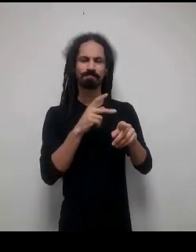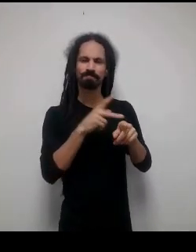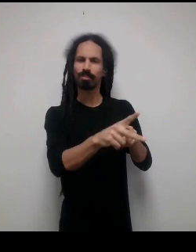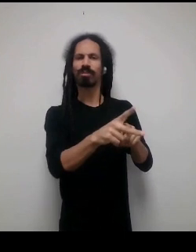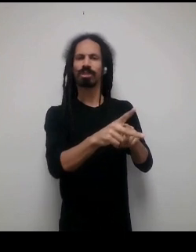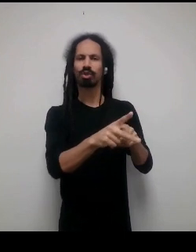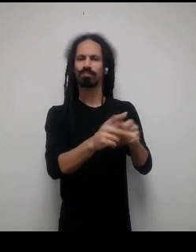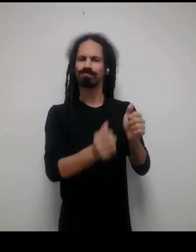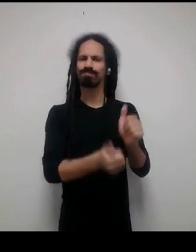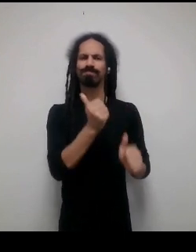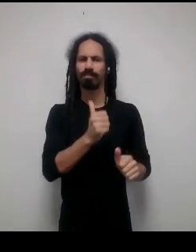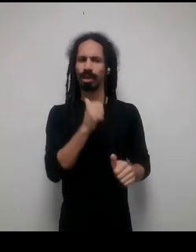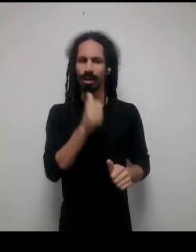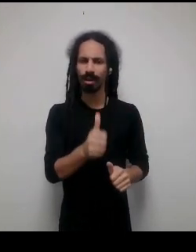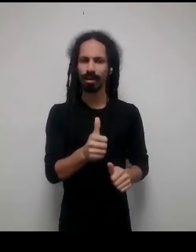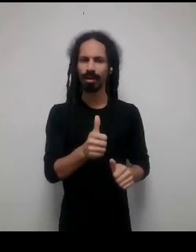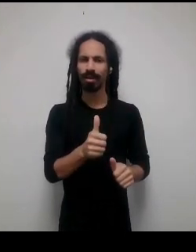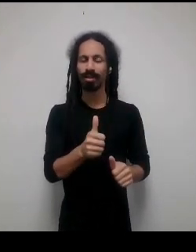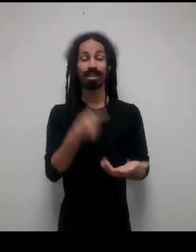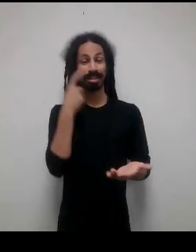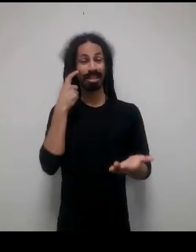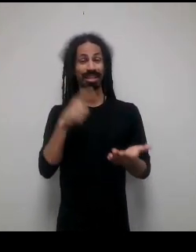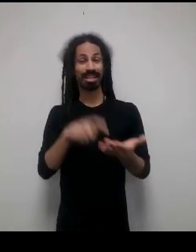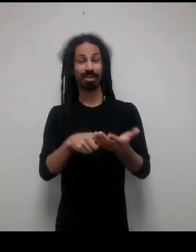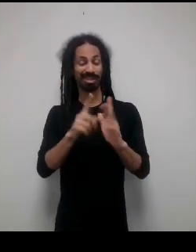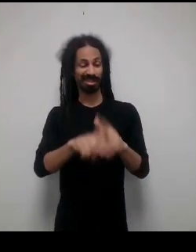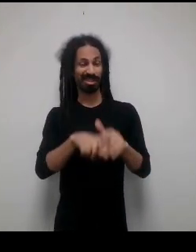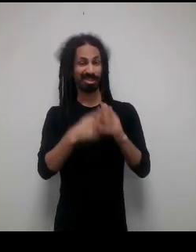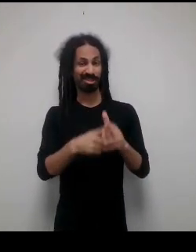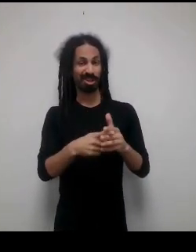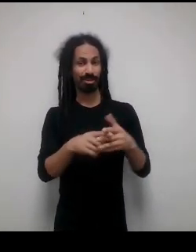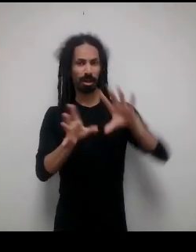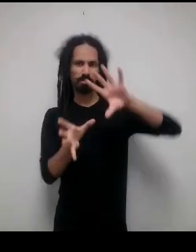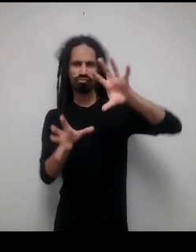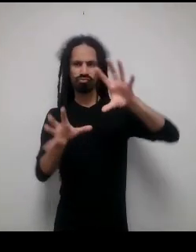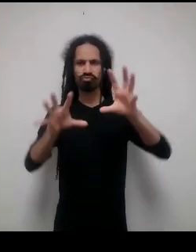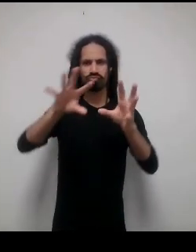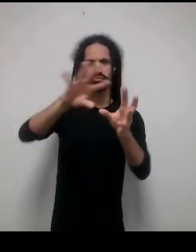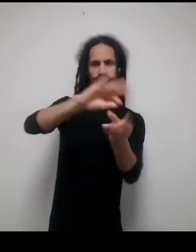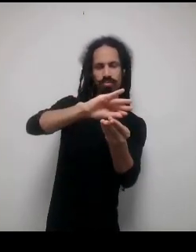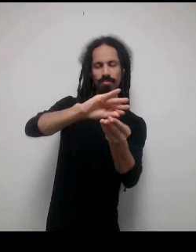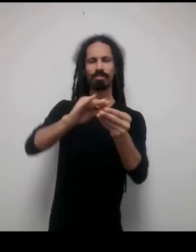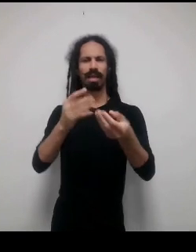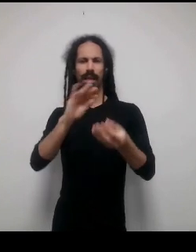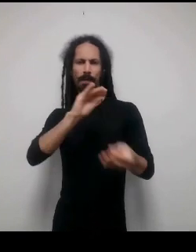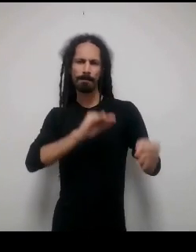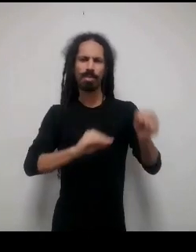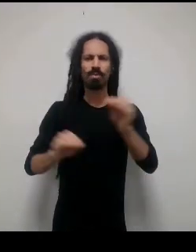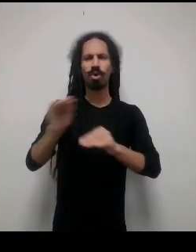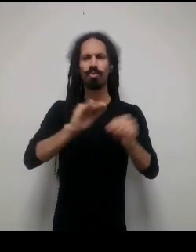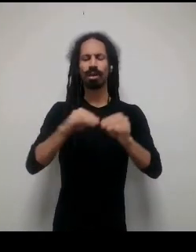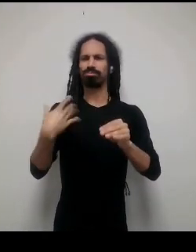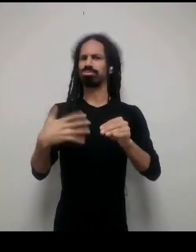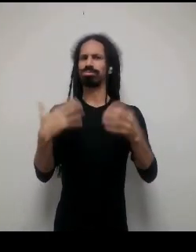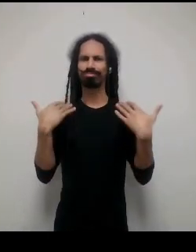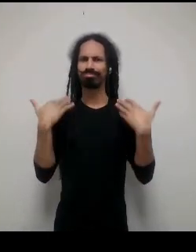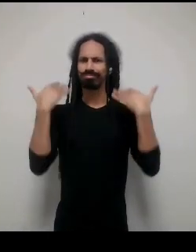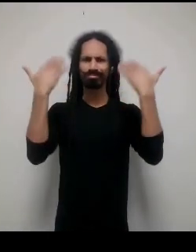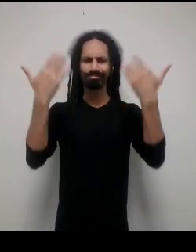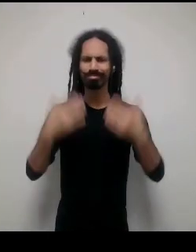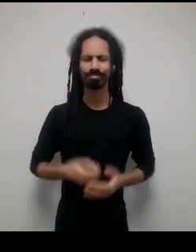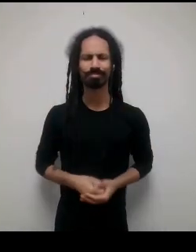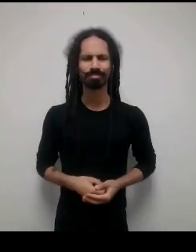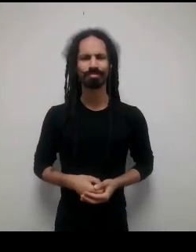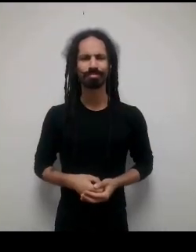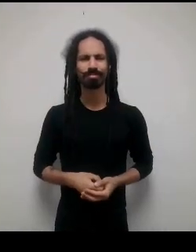was entering onto the slide, you may have noticed I had a lot of animations. Now, animations are fine, but this was a little bit overdone. So